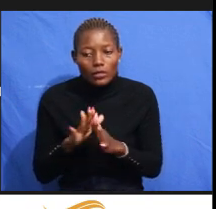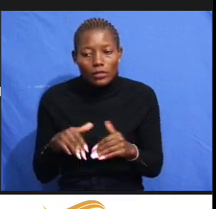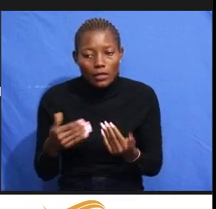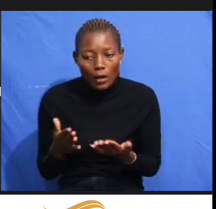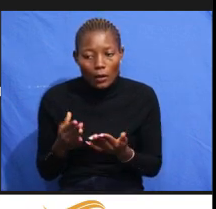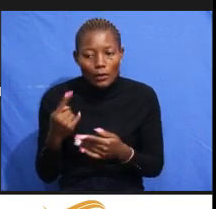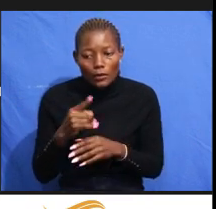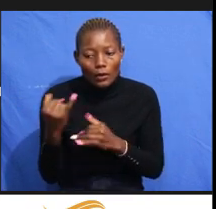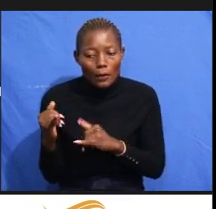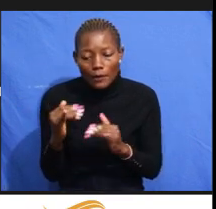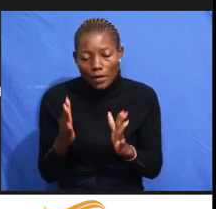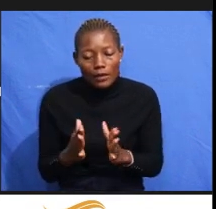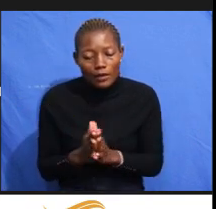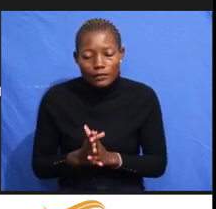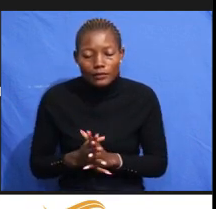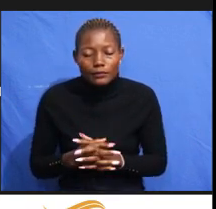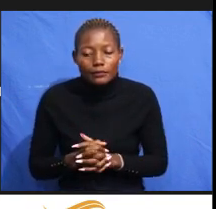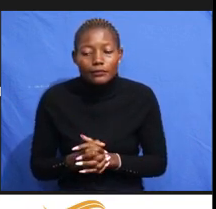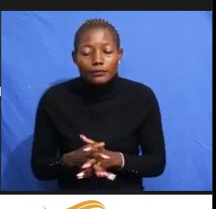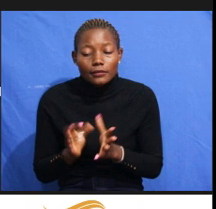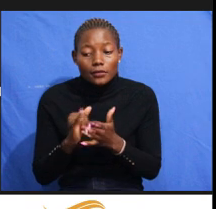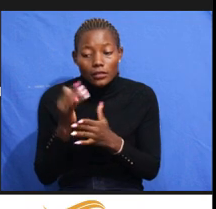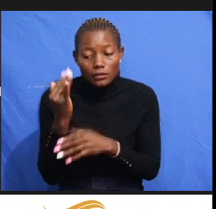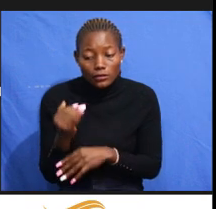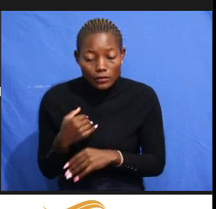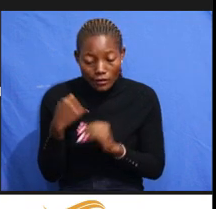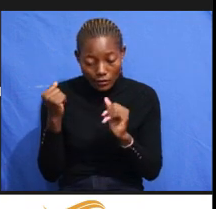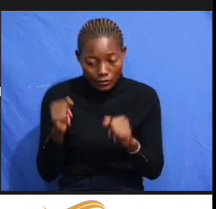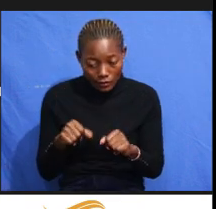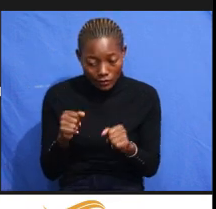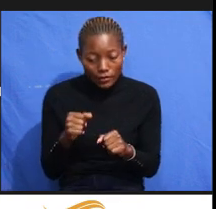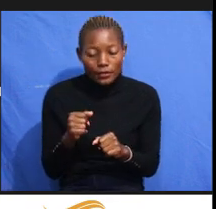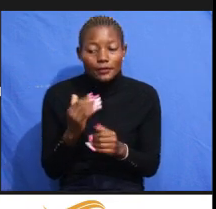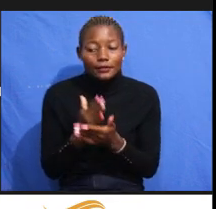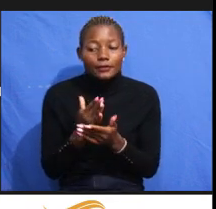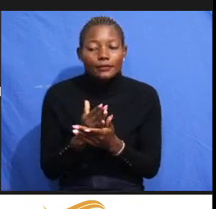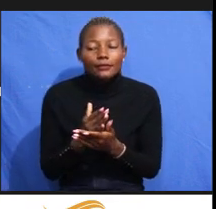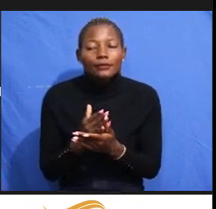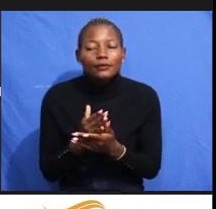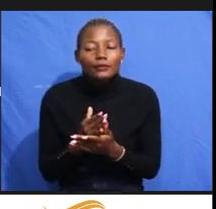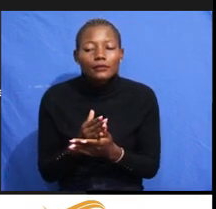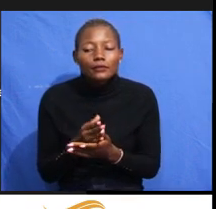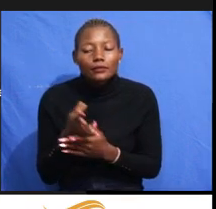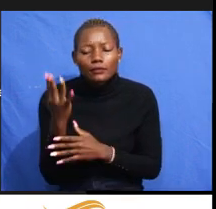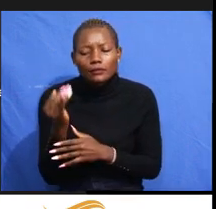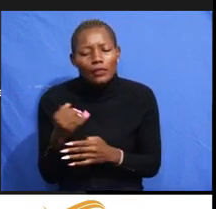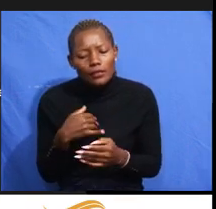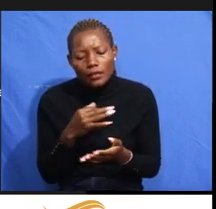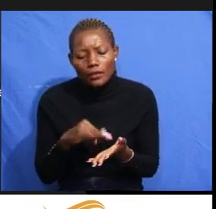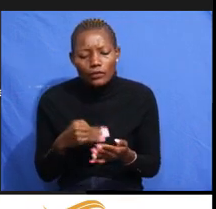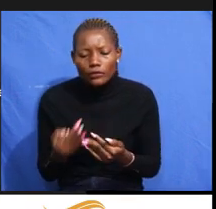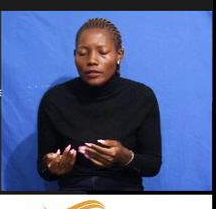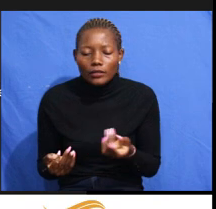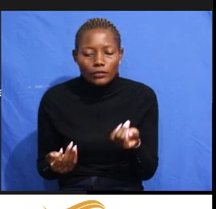game. Yeah, coach, and that is why I agree with you totally, because I fail to understand where you